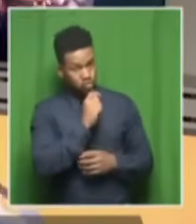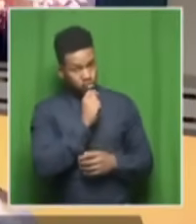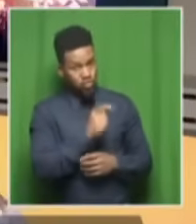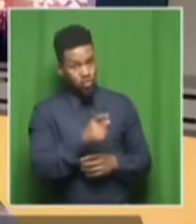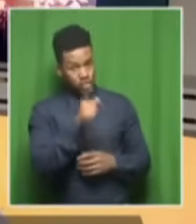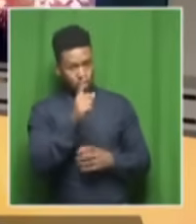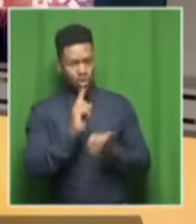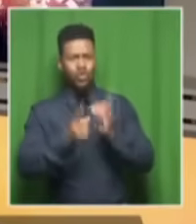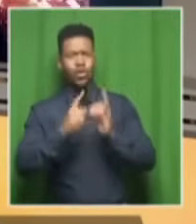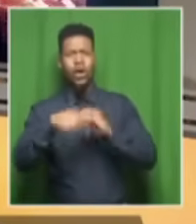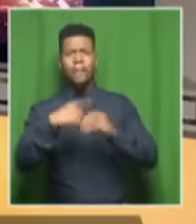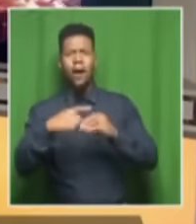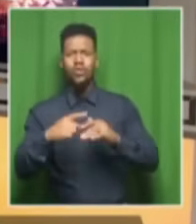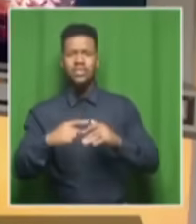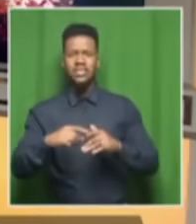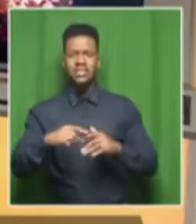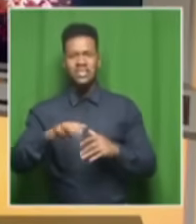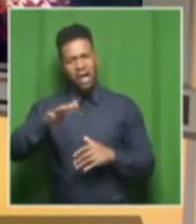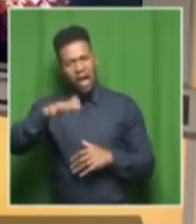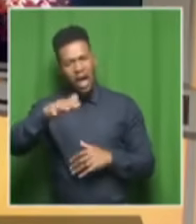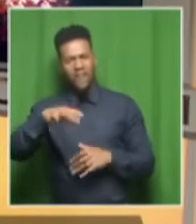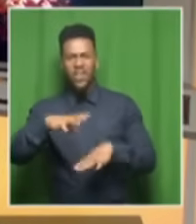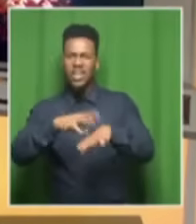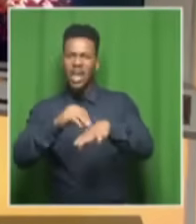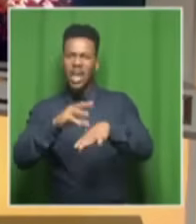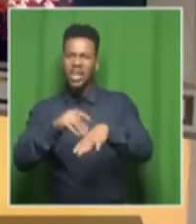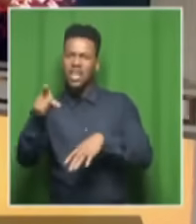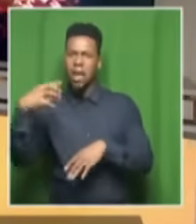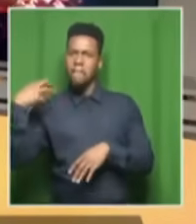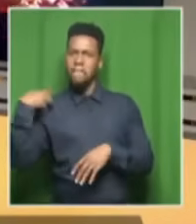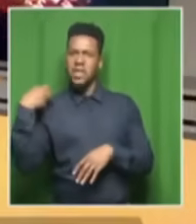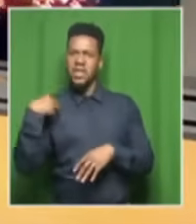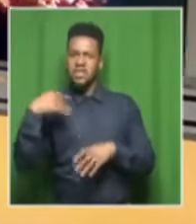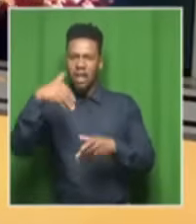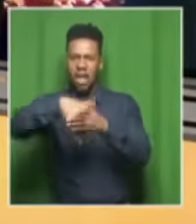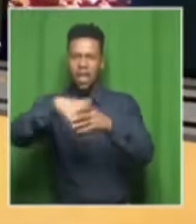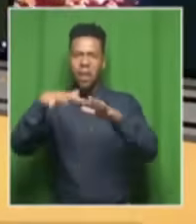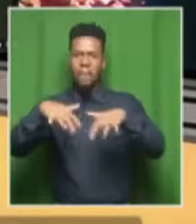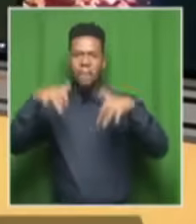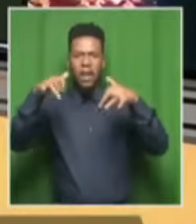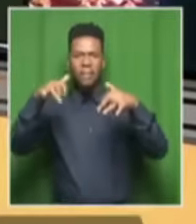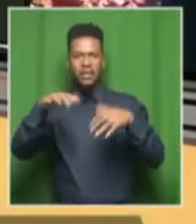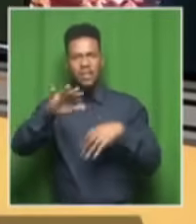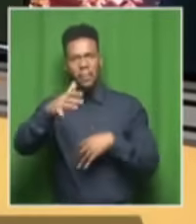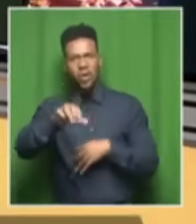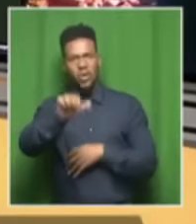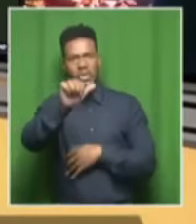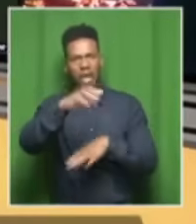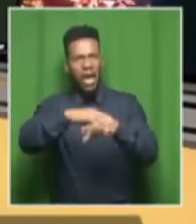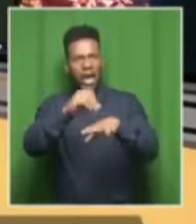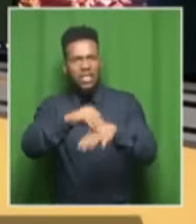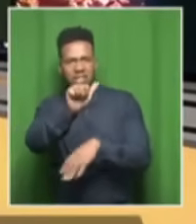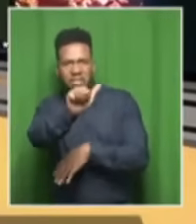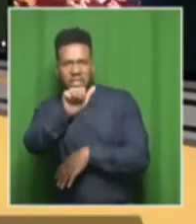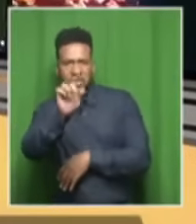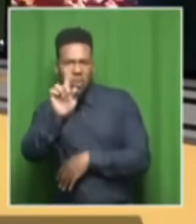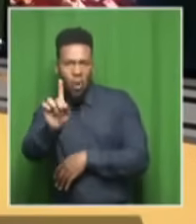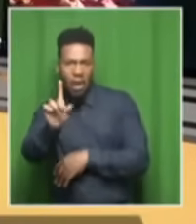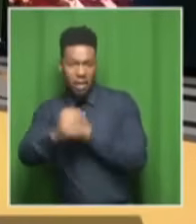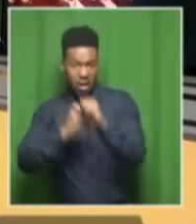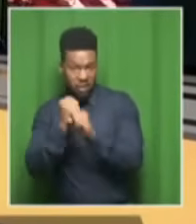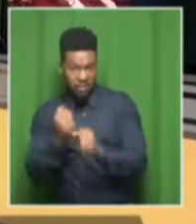age in the ministers and in parliament. I think it was something like average age 61, which is not really